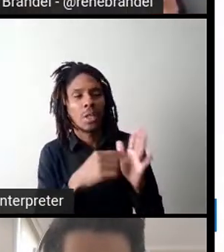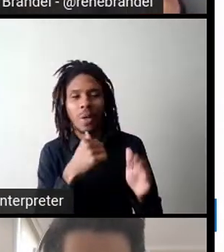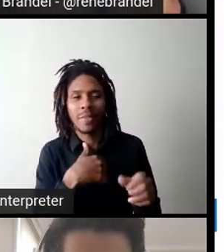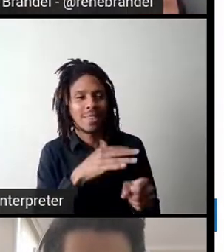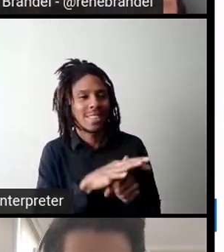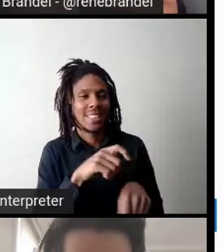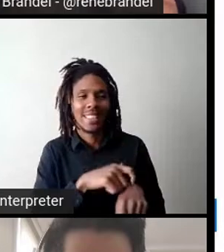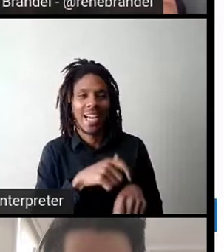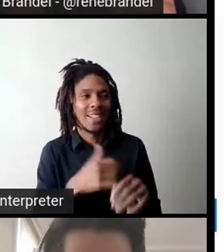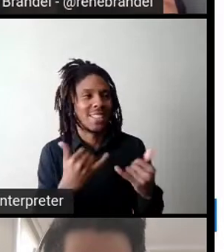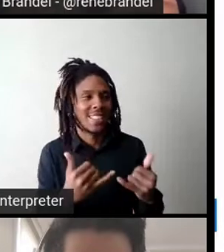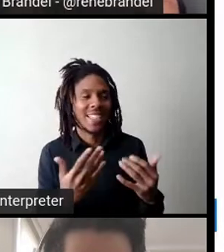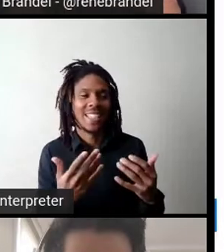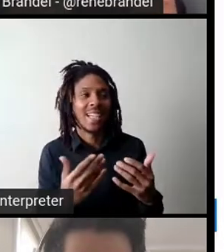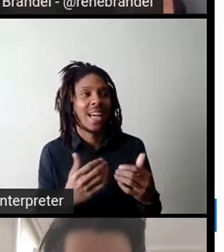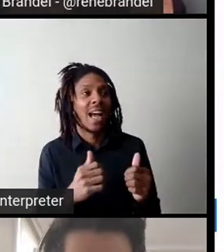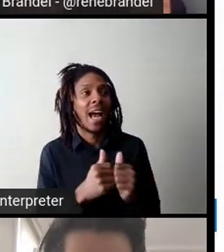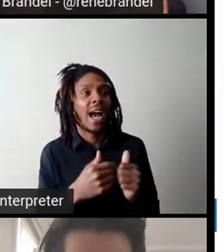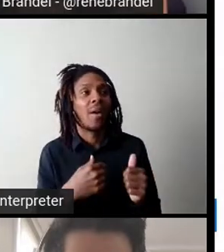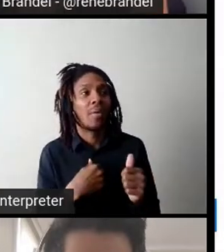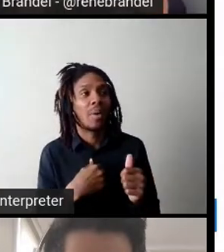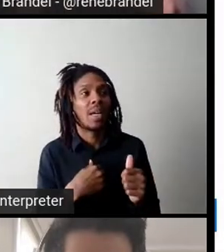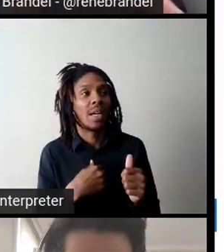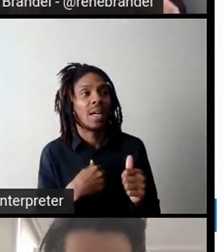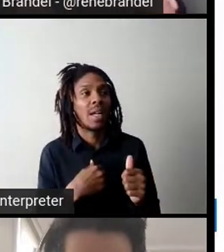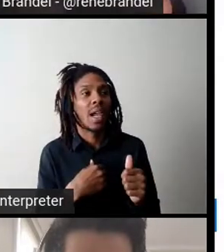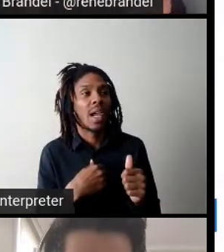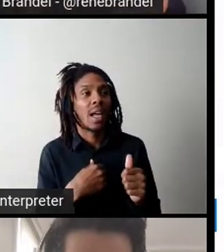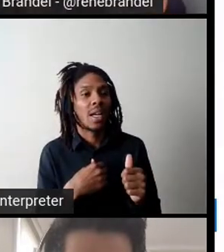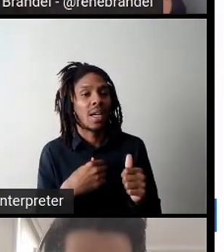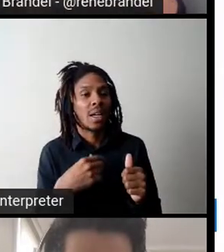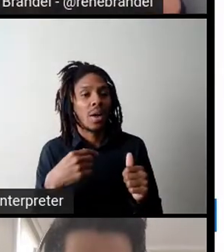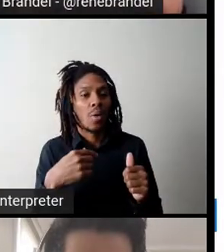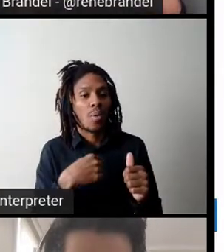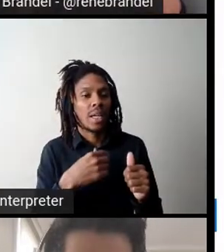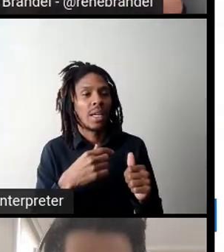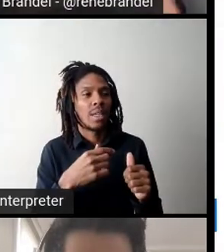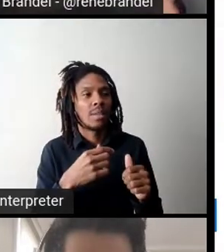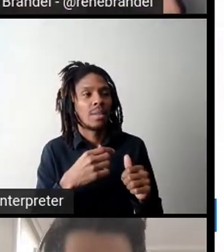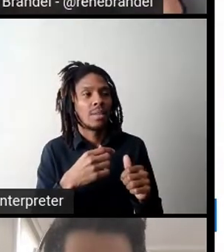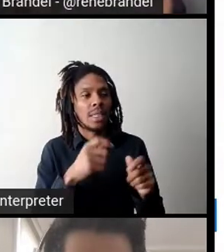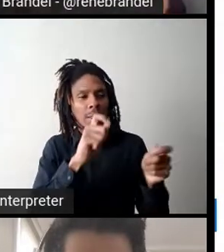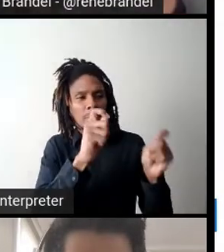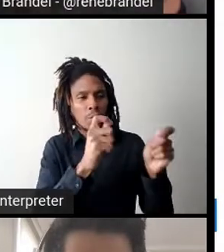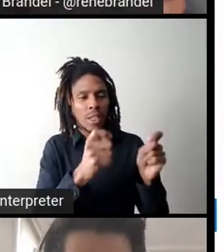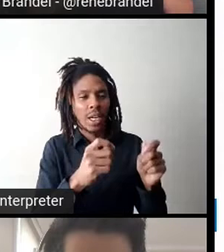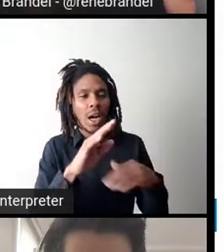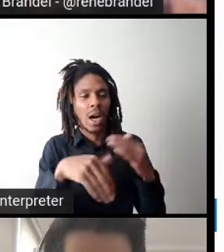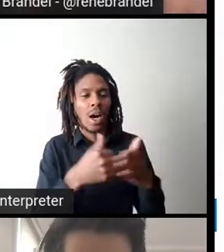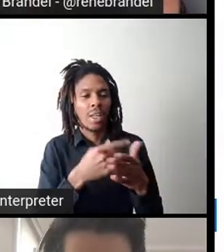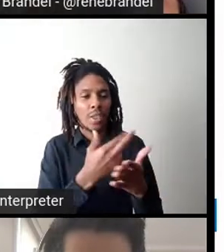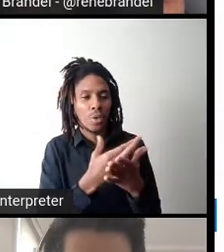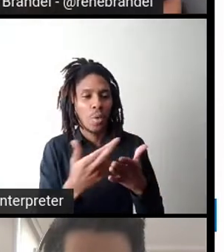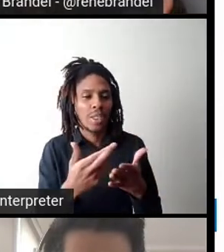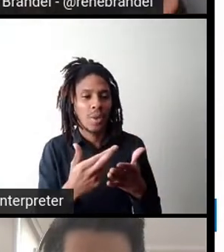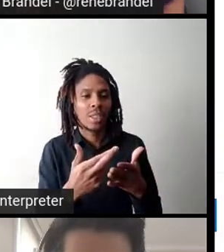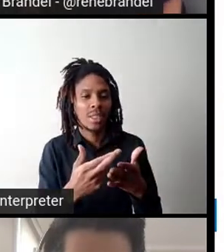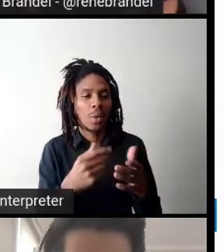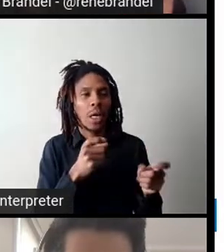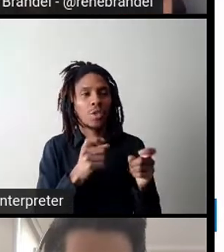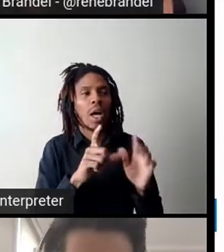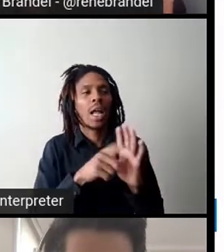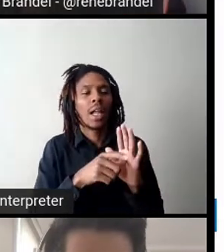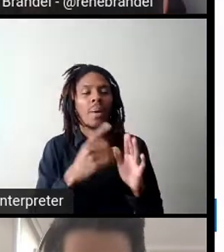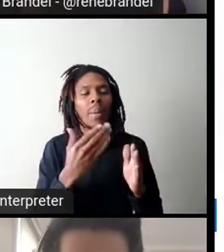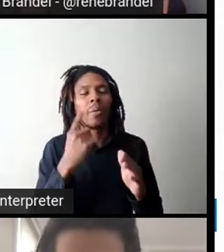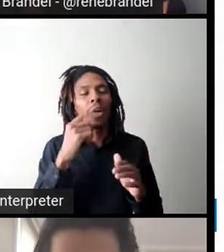today, is really how we can extend or override all these Amplify generated resources as well. We have a really neat integration with CDK, but that's maybe for another demo